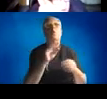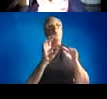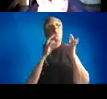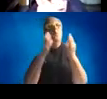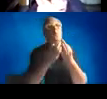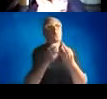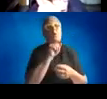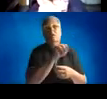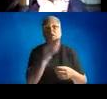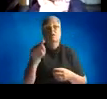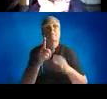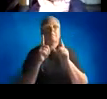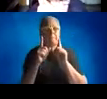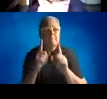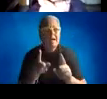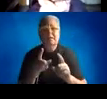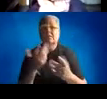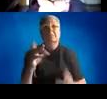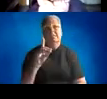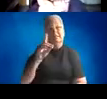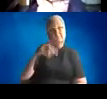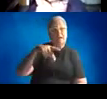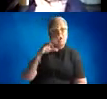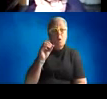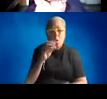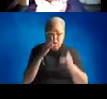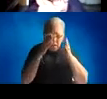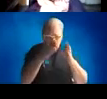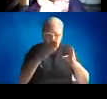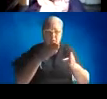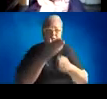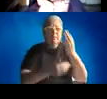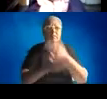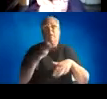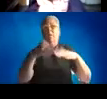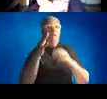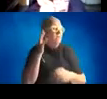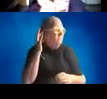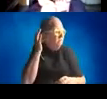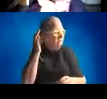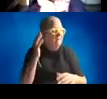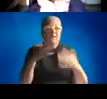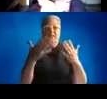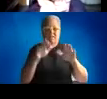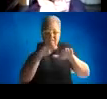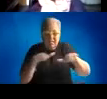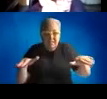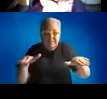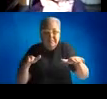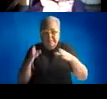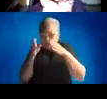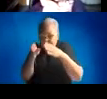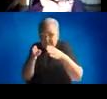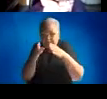impairment DPO or for a gender DPO for women, for instance, or children, who has